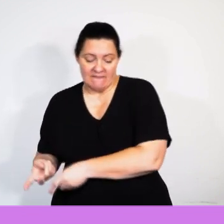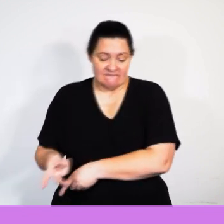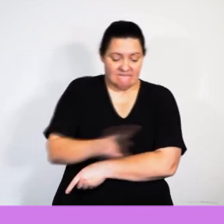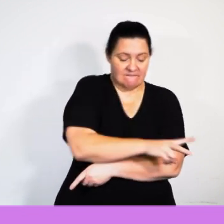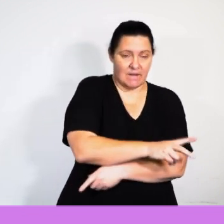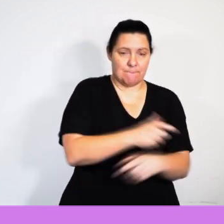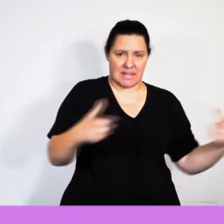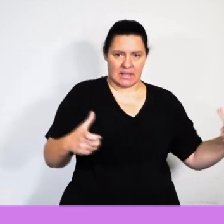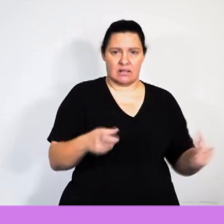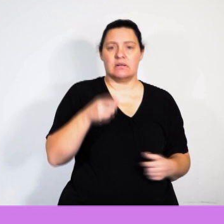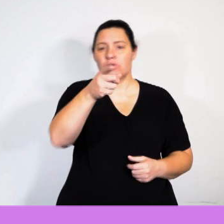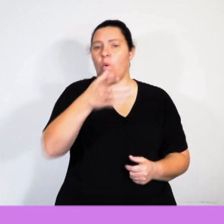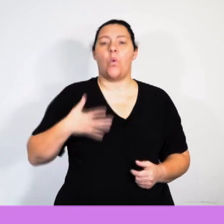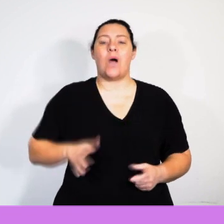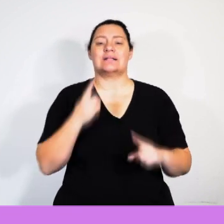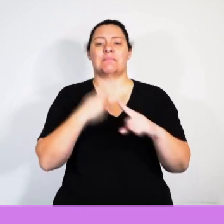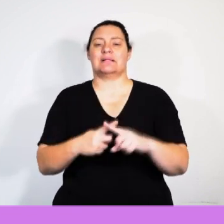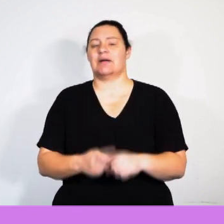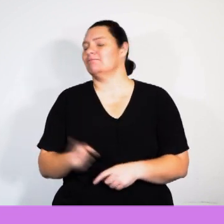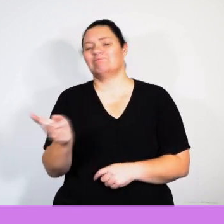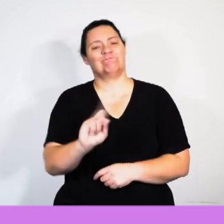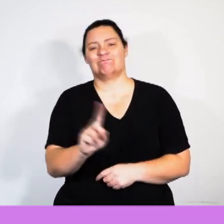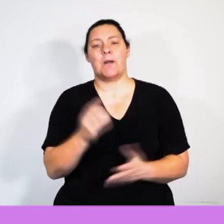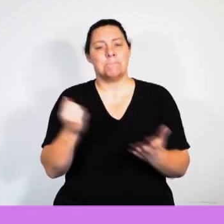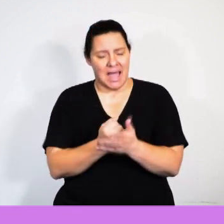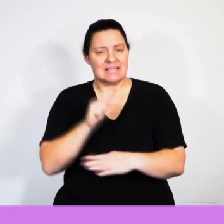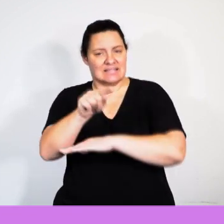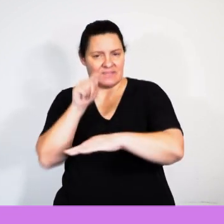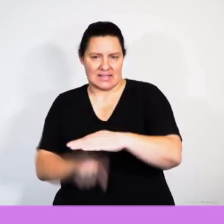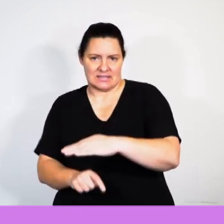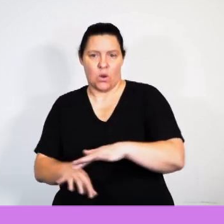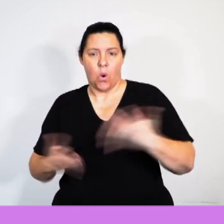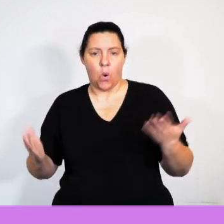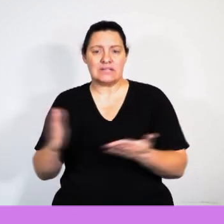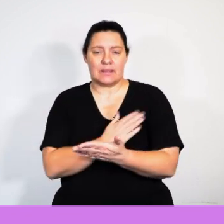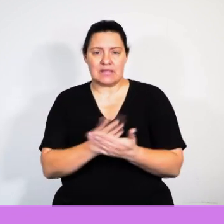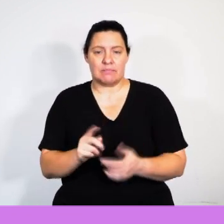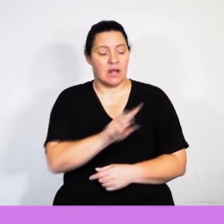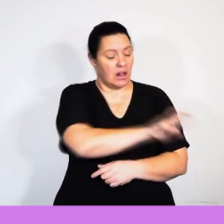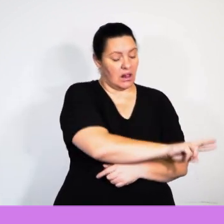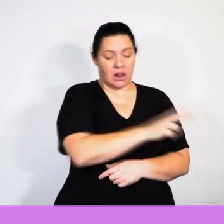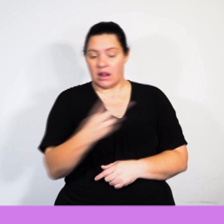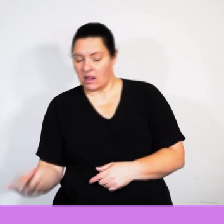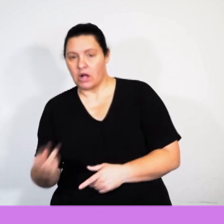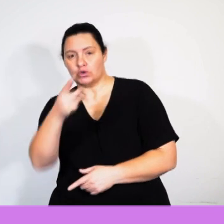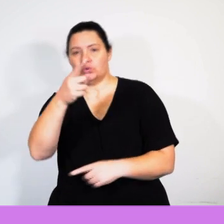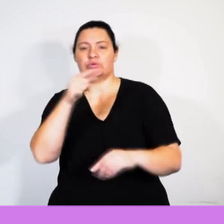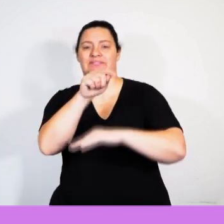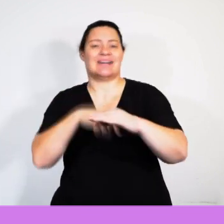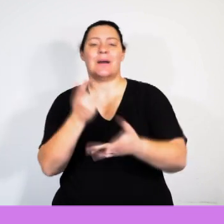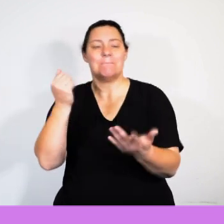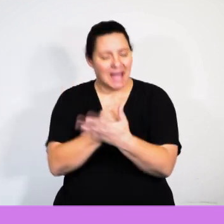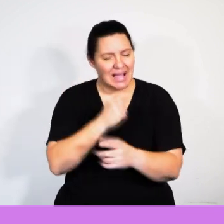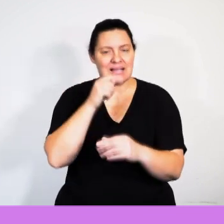smaller units to bigger units, you tend to multiply instead of dividing, or sometimes you divide instead